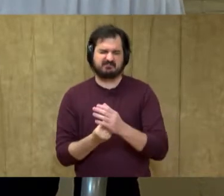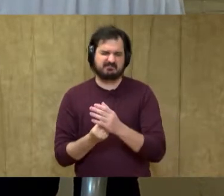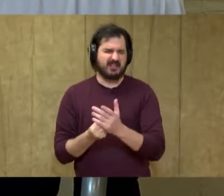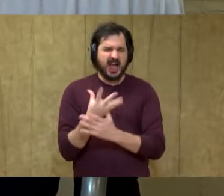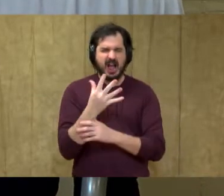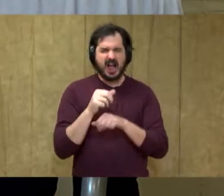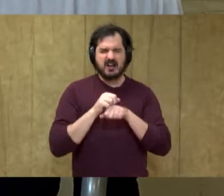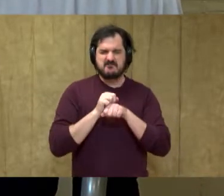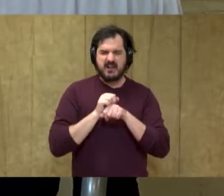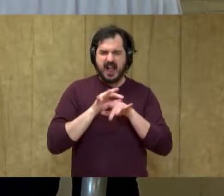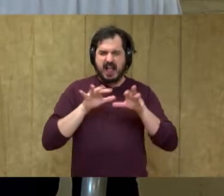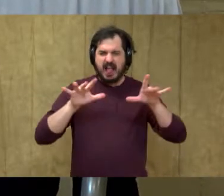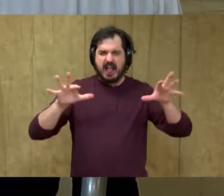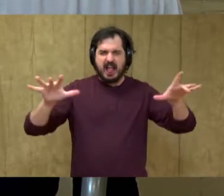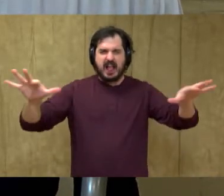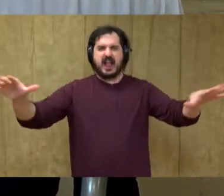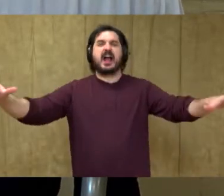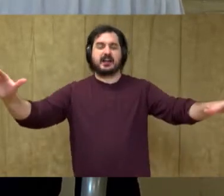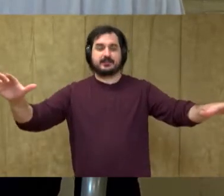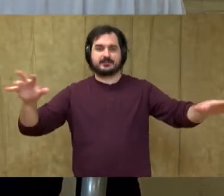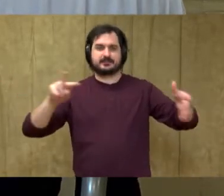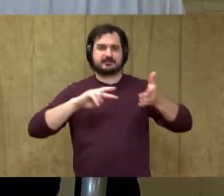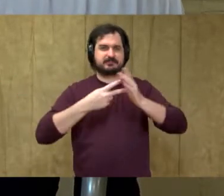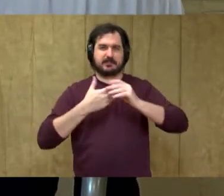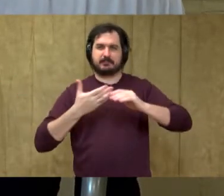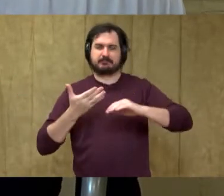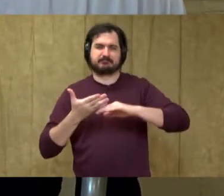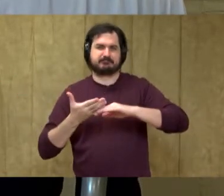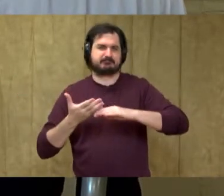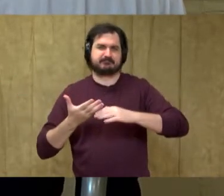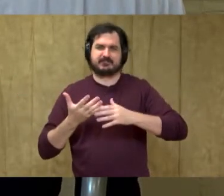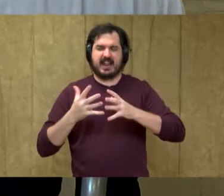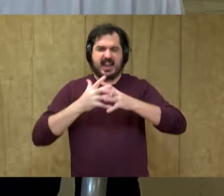when farmers plant things and there is an abundance